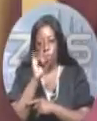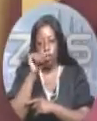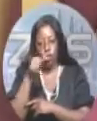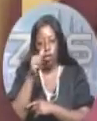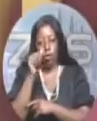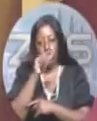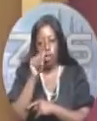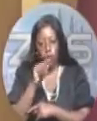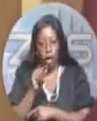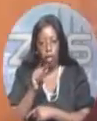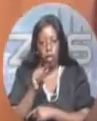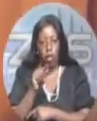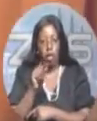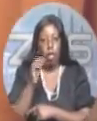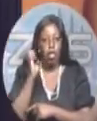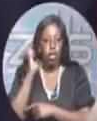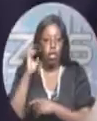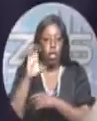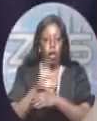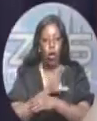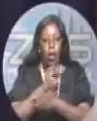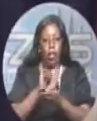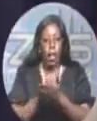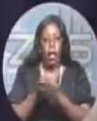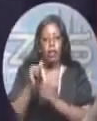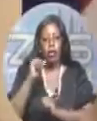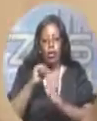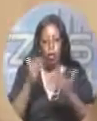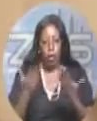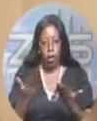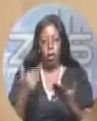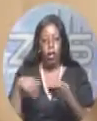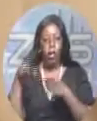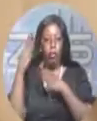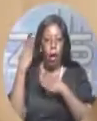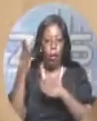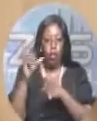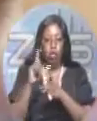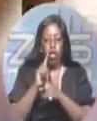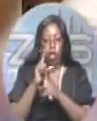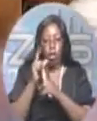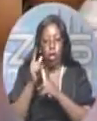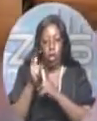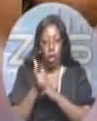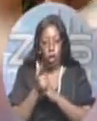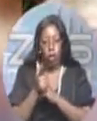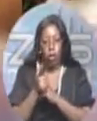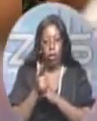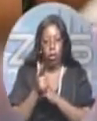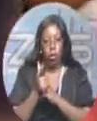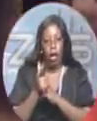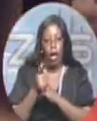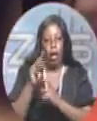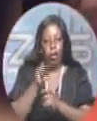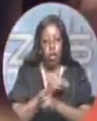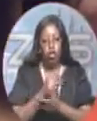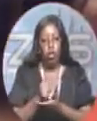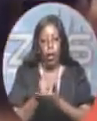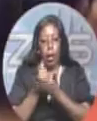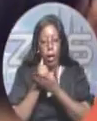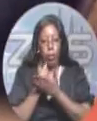She was part of the recent choir troupe, which performed here in the Bahamas, and she's looking to help the local music scene reach its full potential.